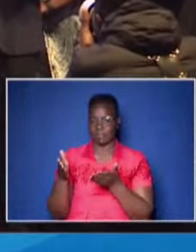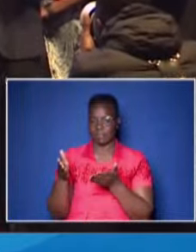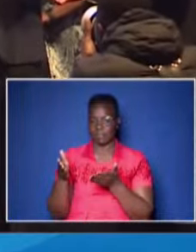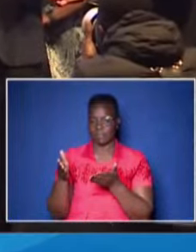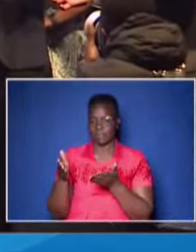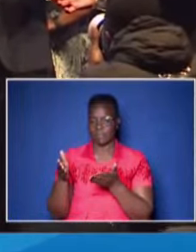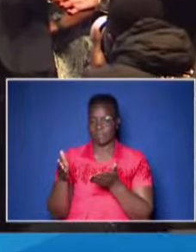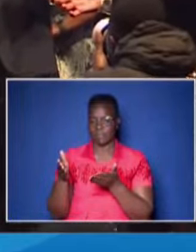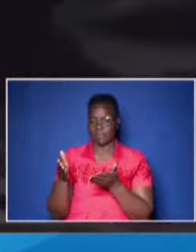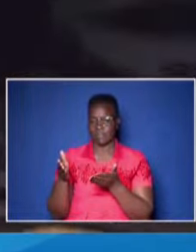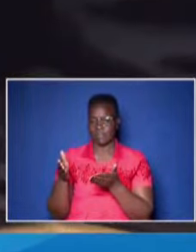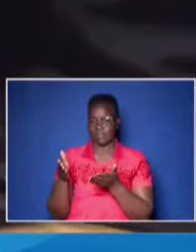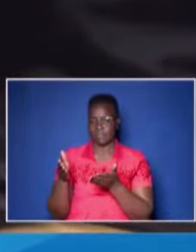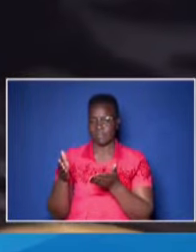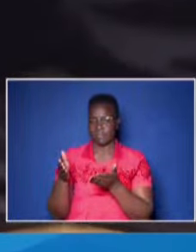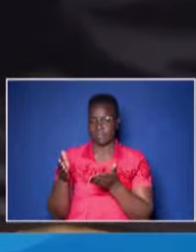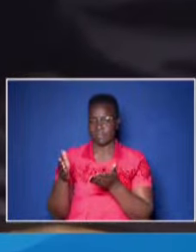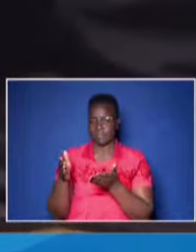touch